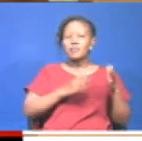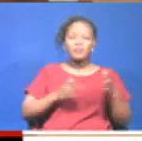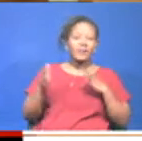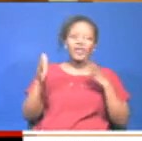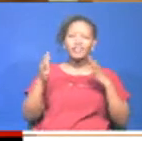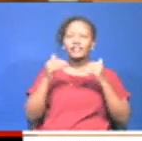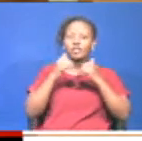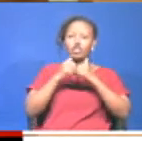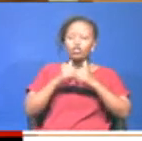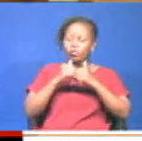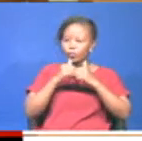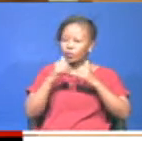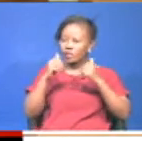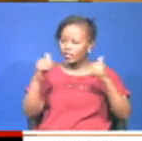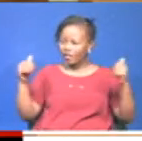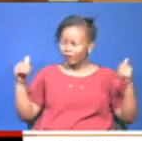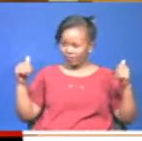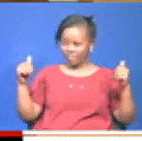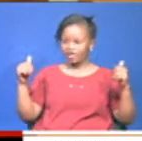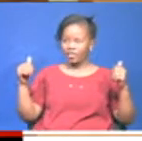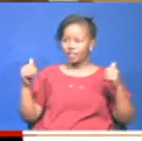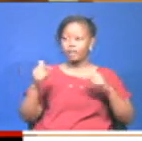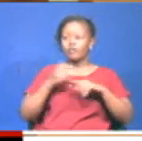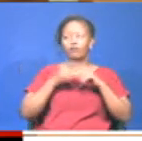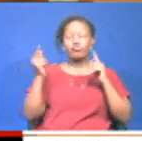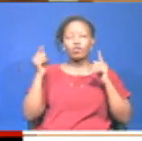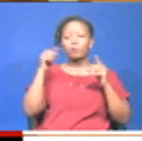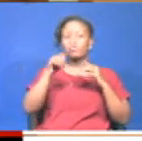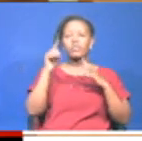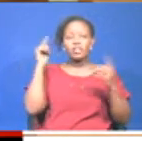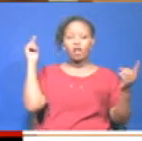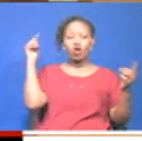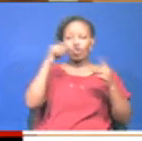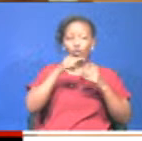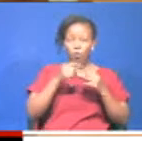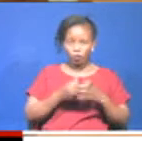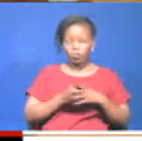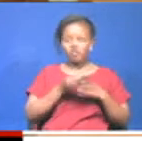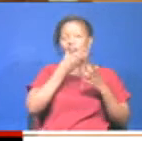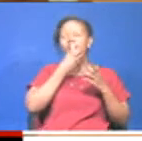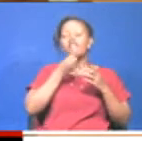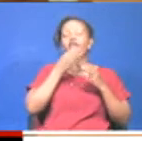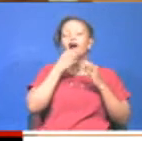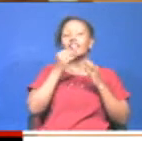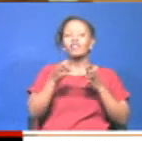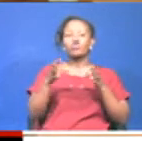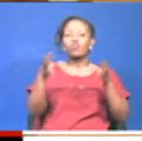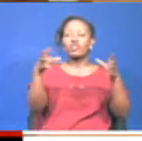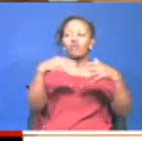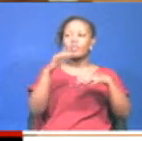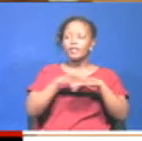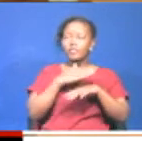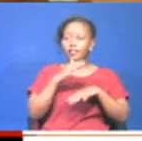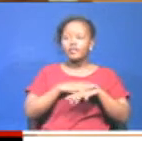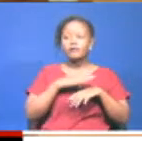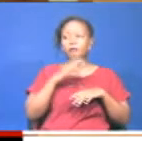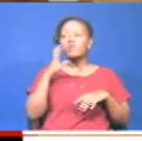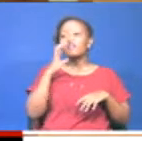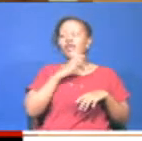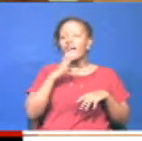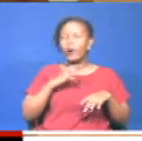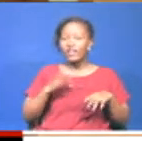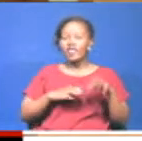and deviate them from their common good. Fathers of the community, elders act in the